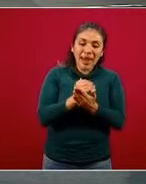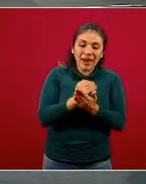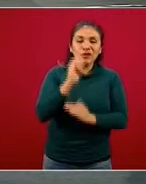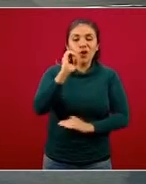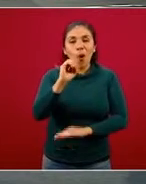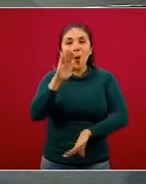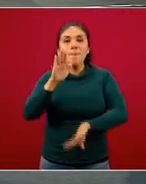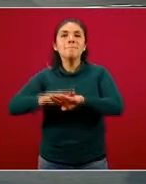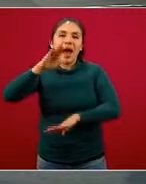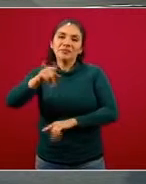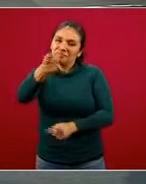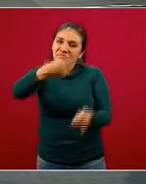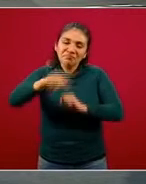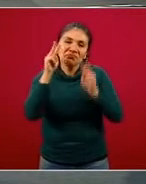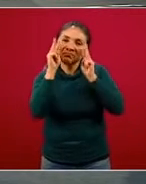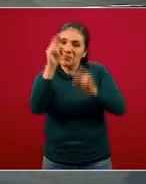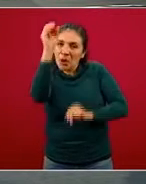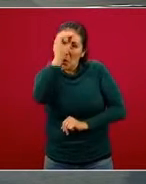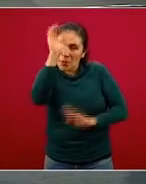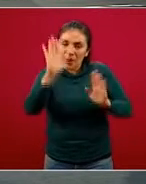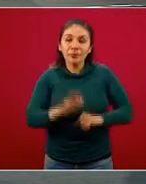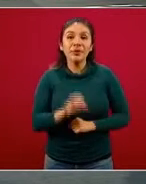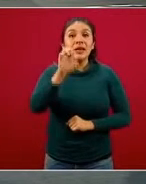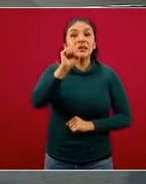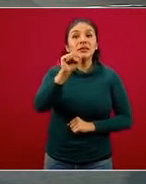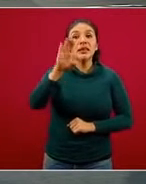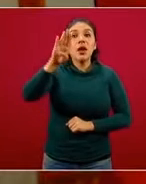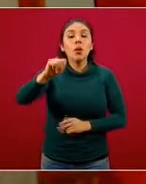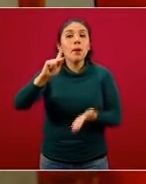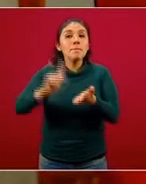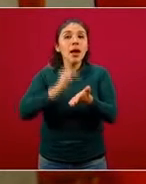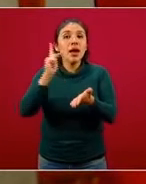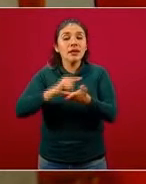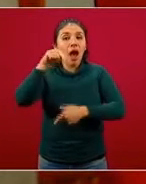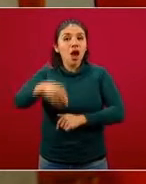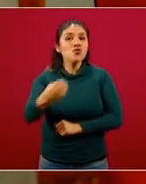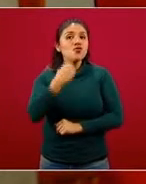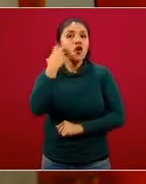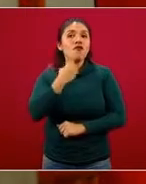One more day or one day less, depending on how we look at it.